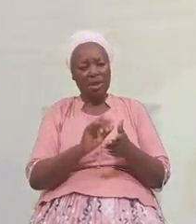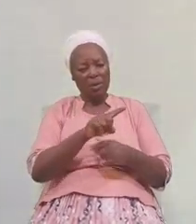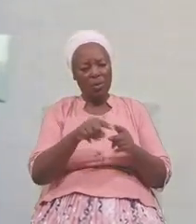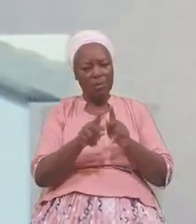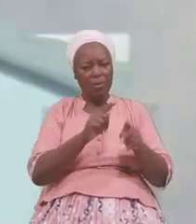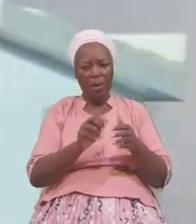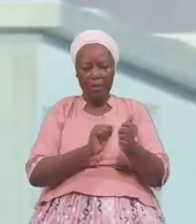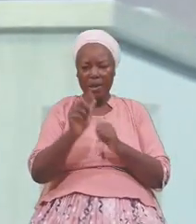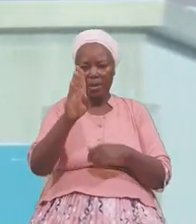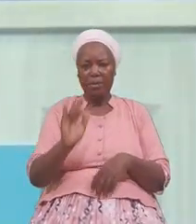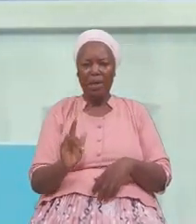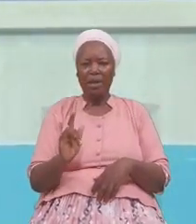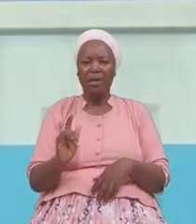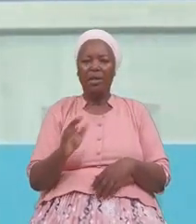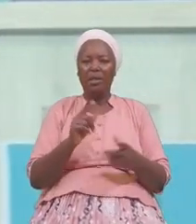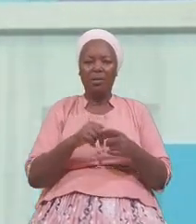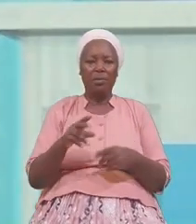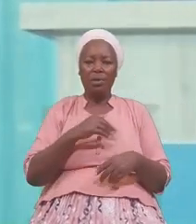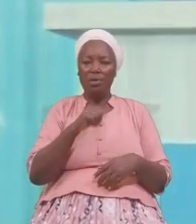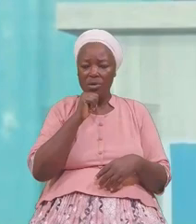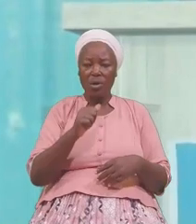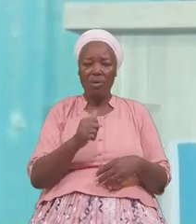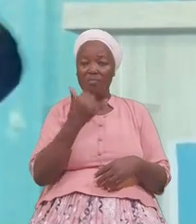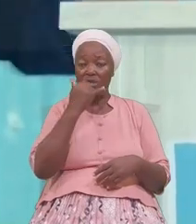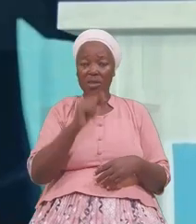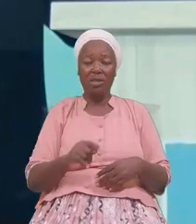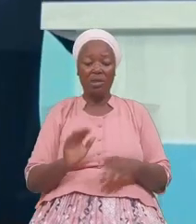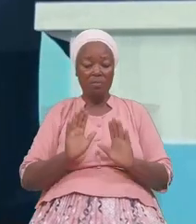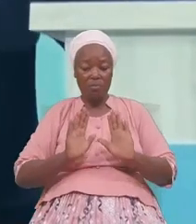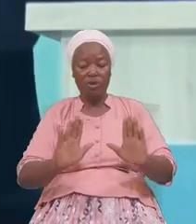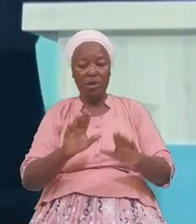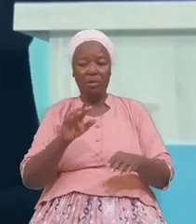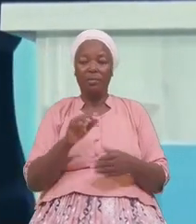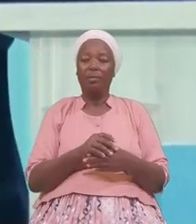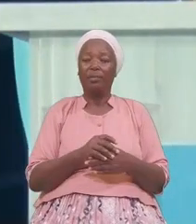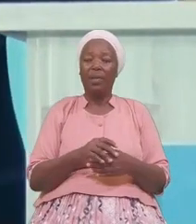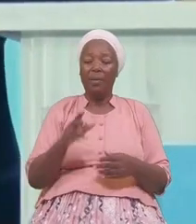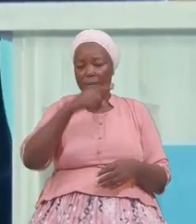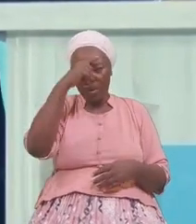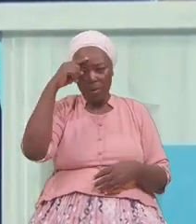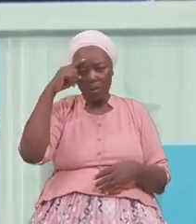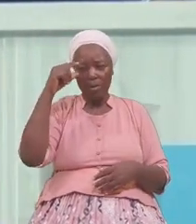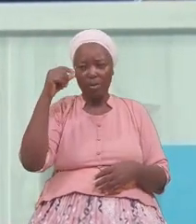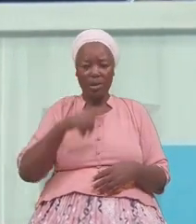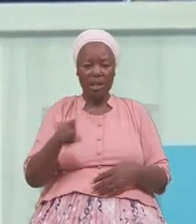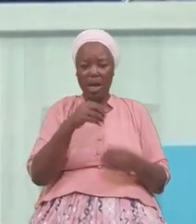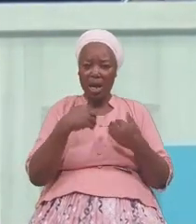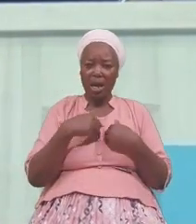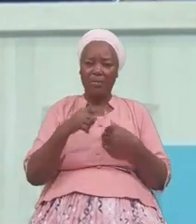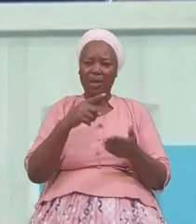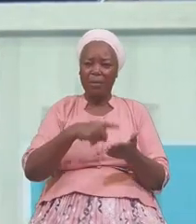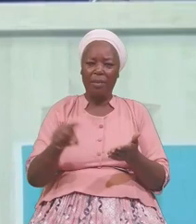are passing by, they will not mistakenly push them down, because he has the